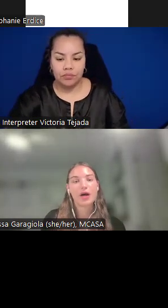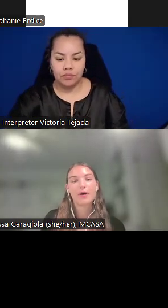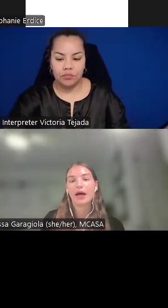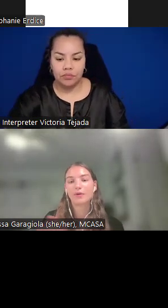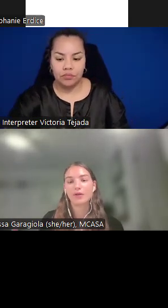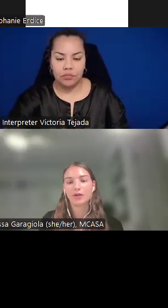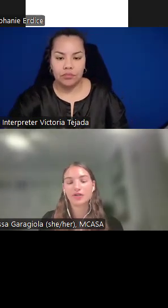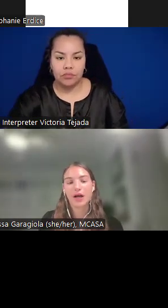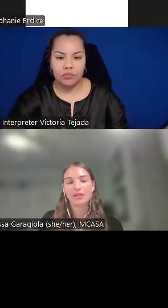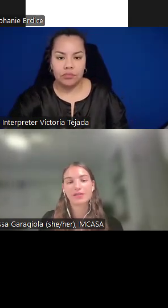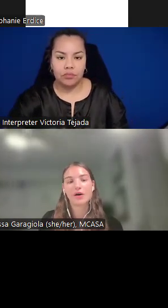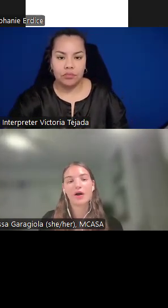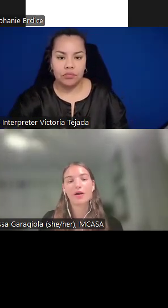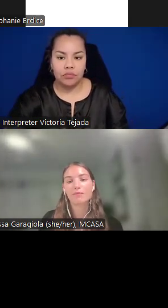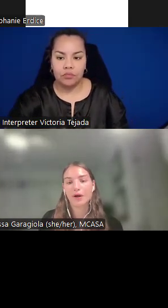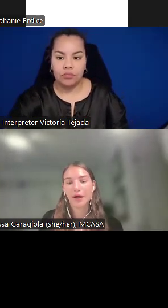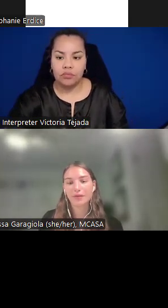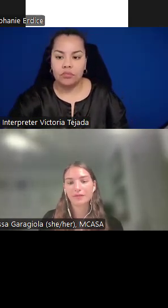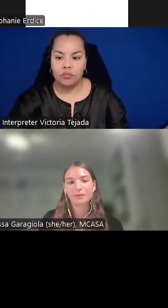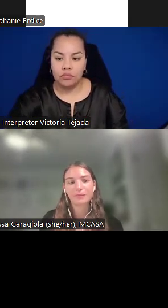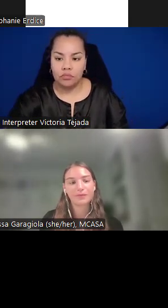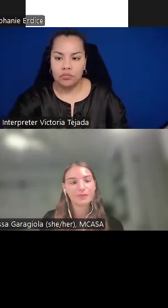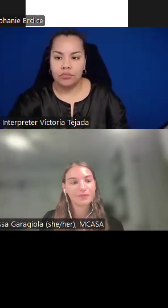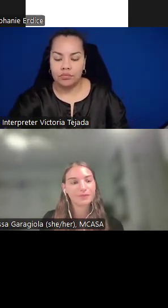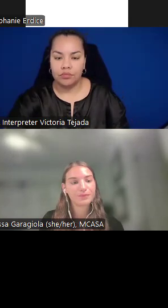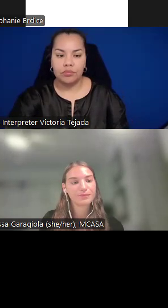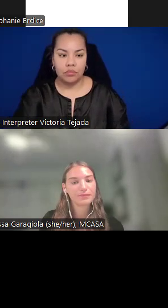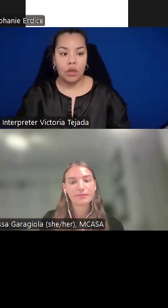vicarious trauma and prolonged stress are burnout.